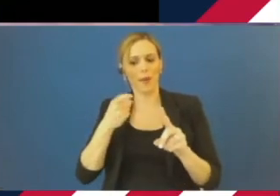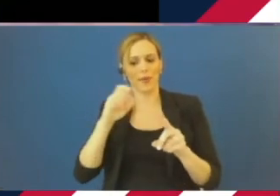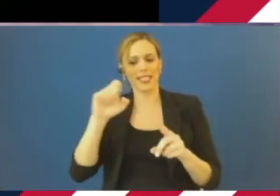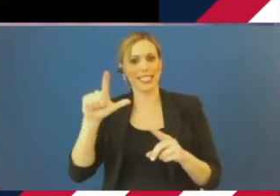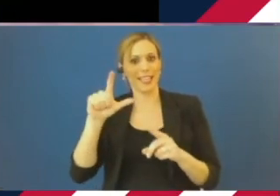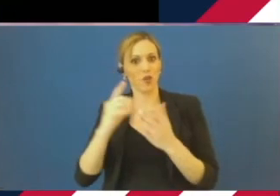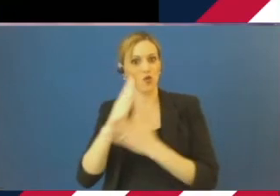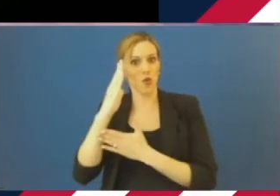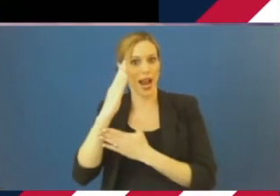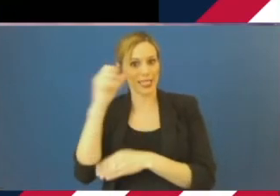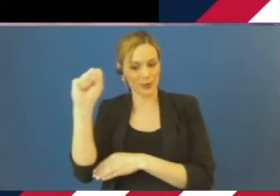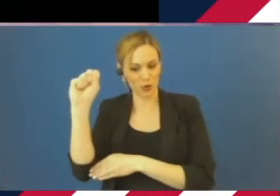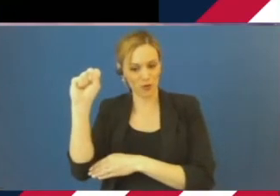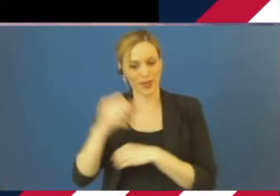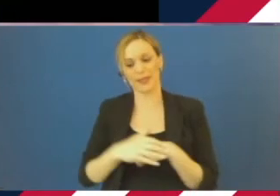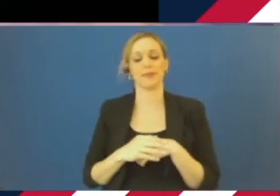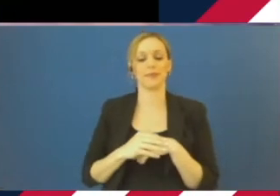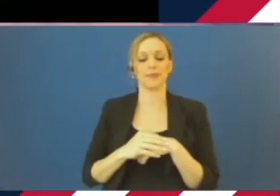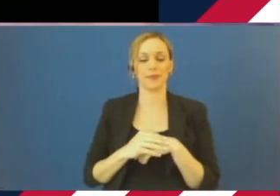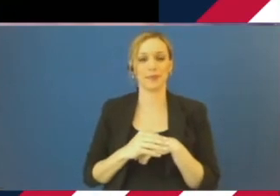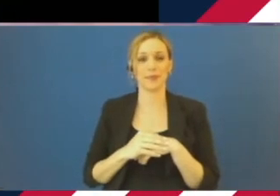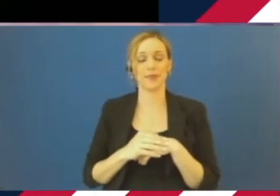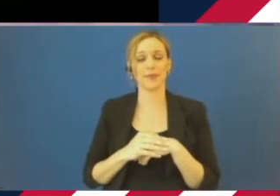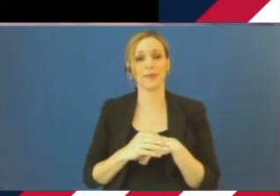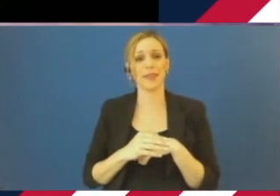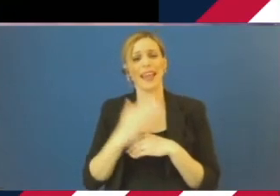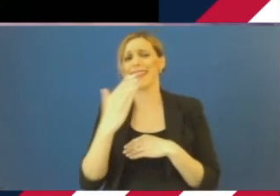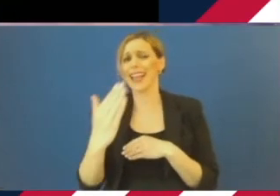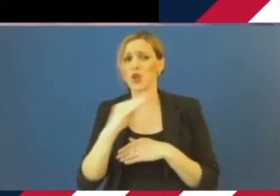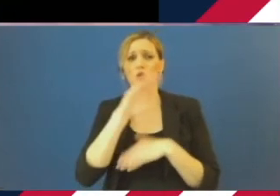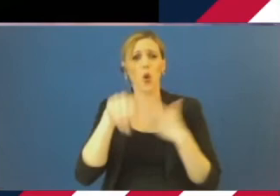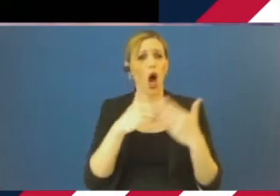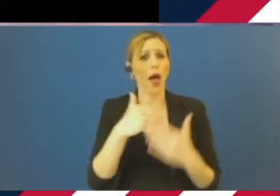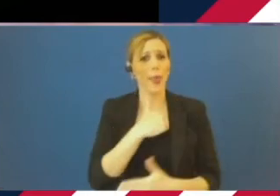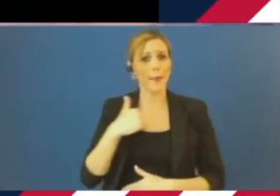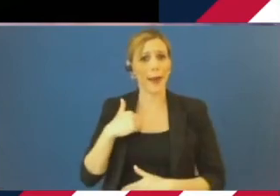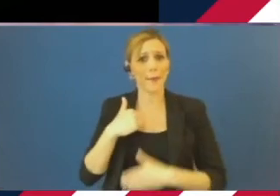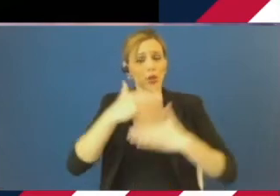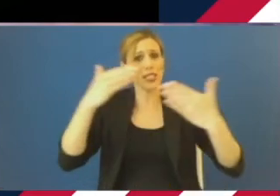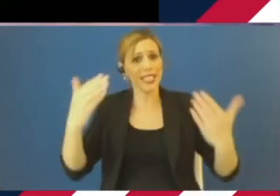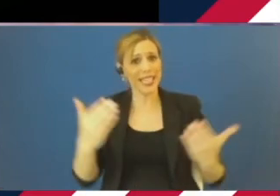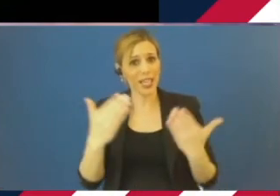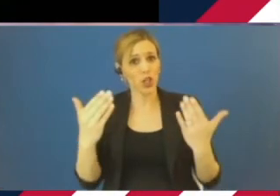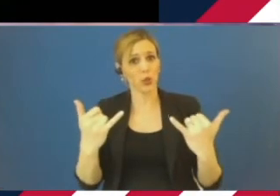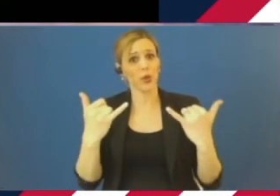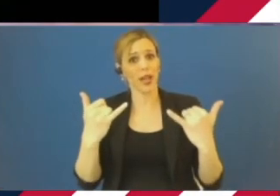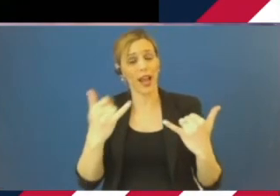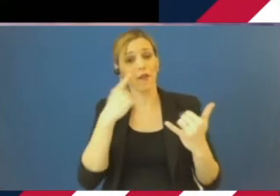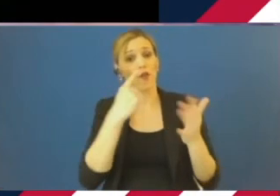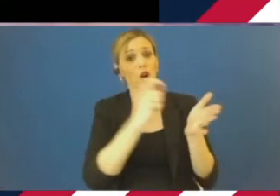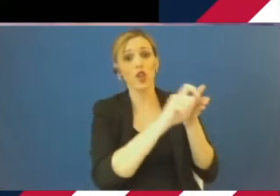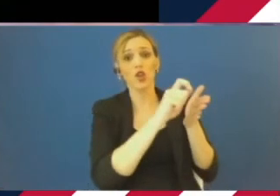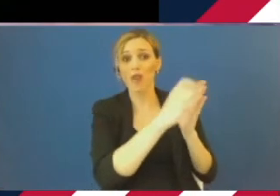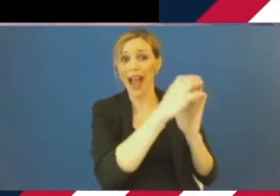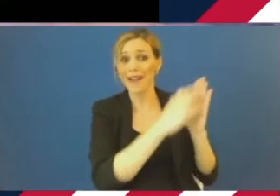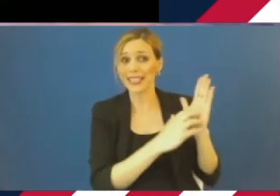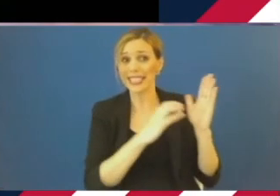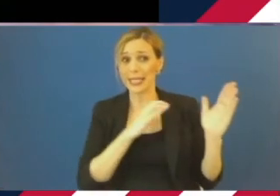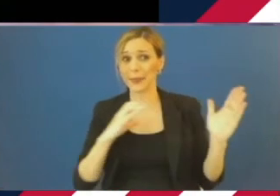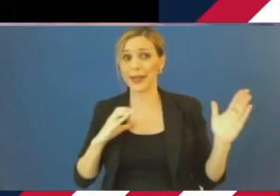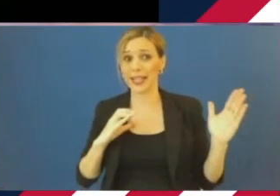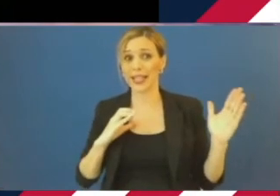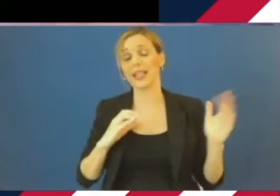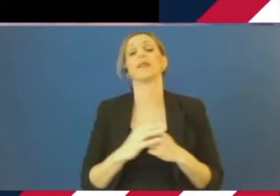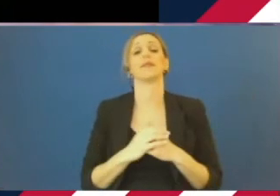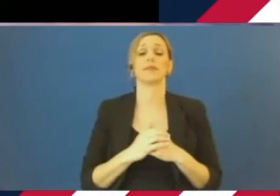online watching the live stream and to the drafting committee members who are with us today. We had productive hearings on